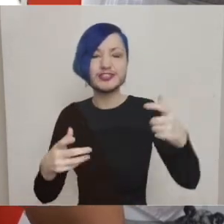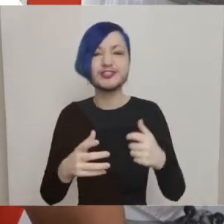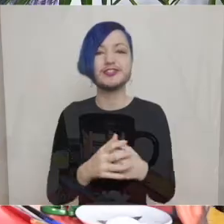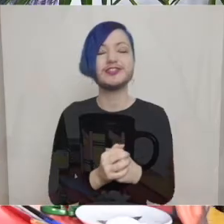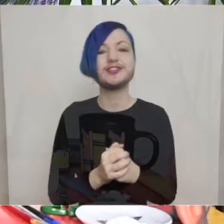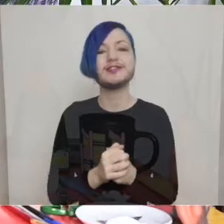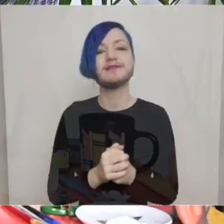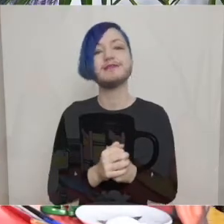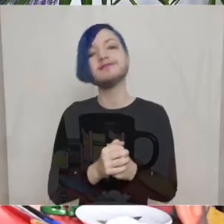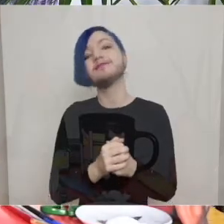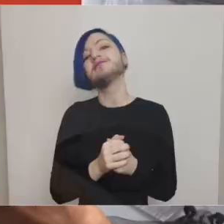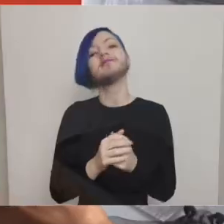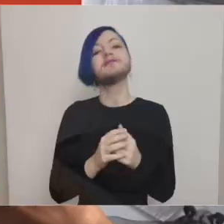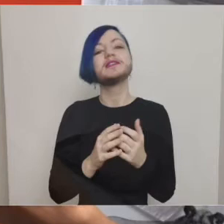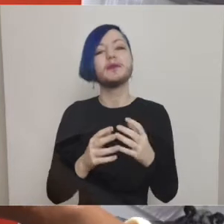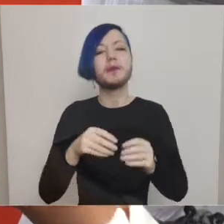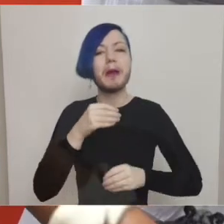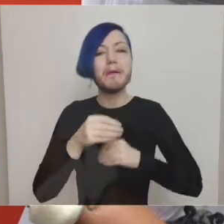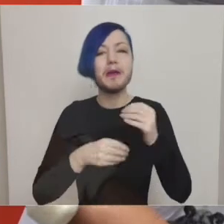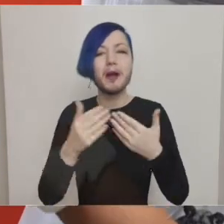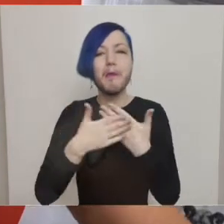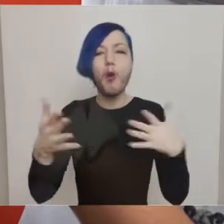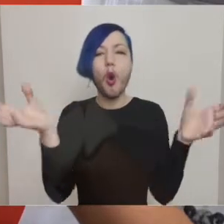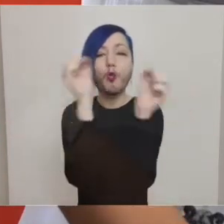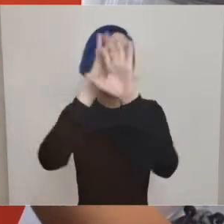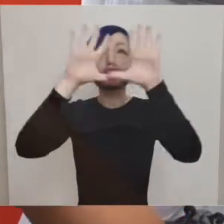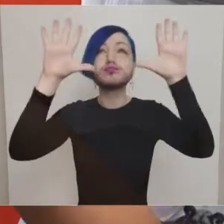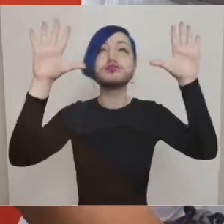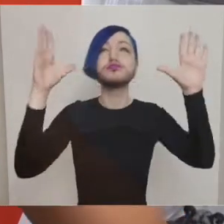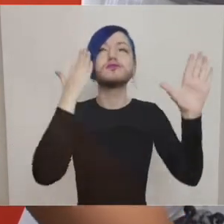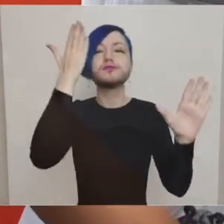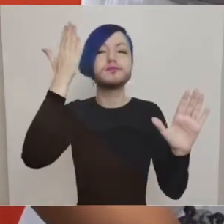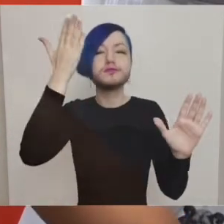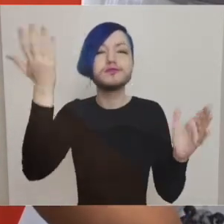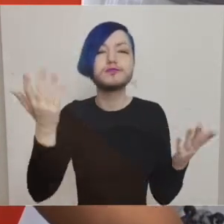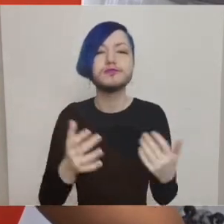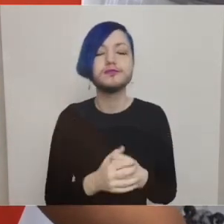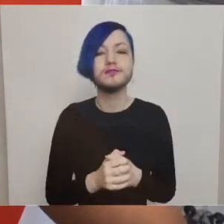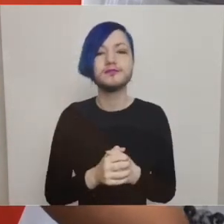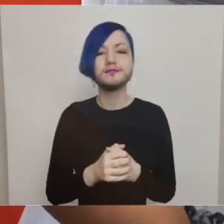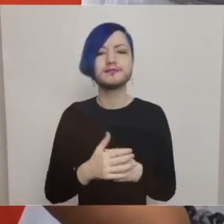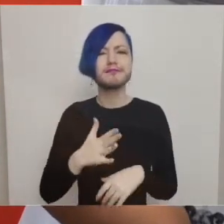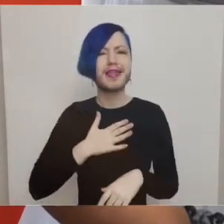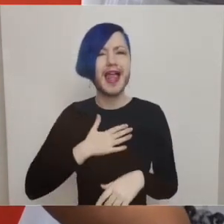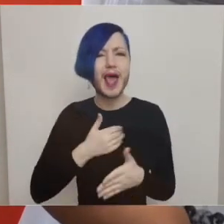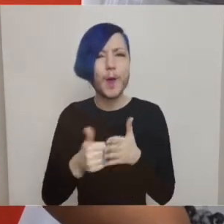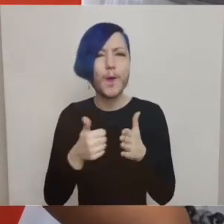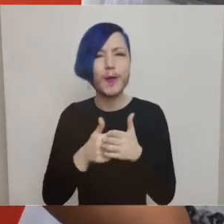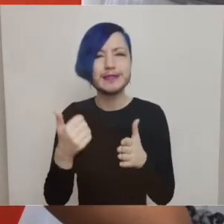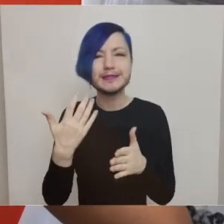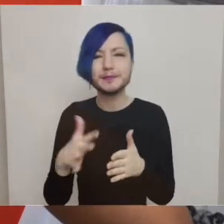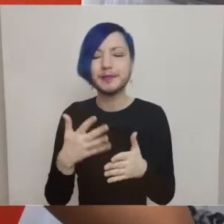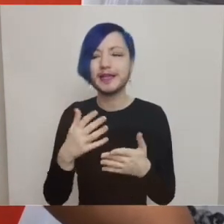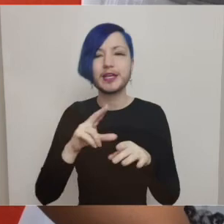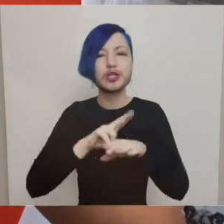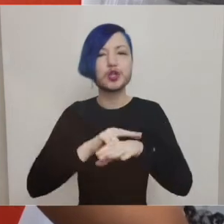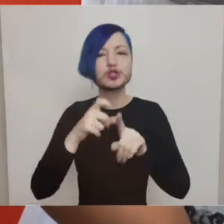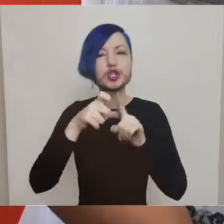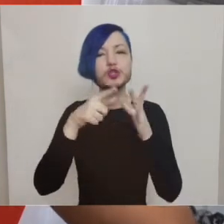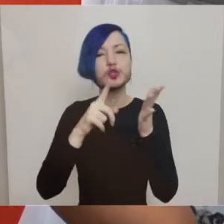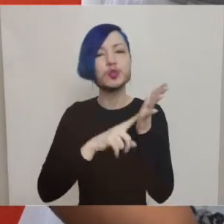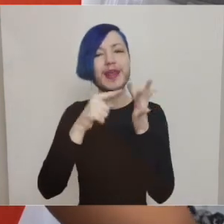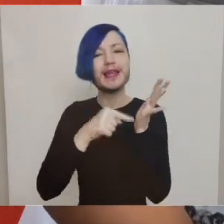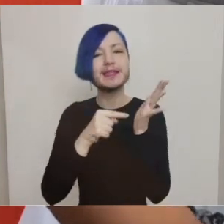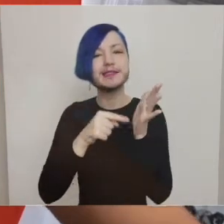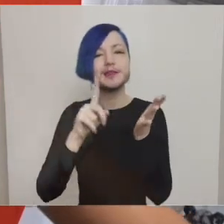that it starts to become even more fantastical? I always liked that image of from Dr.